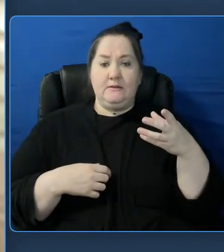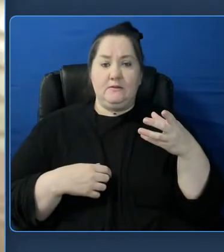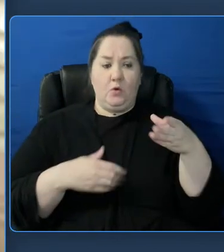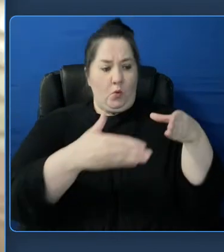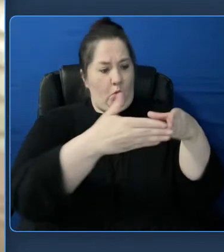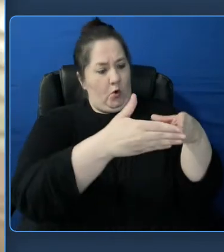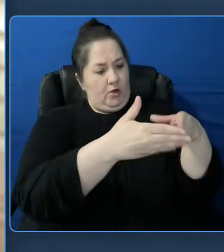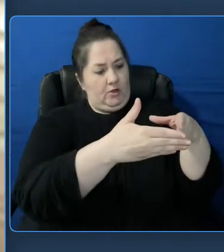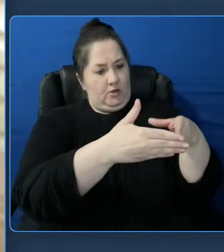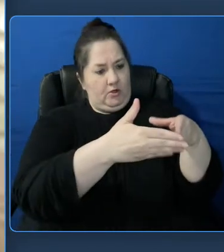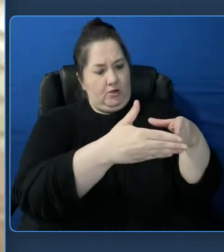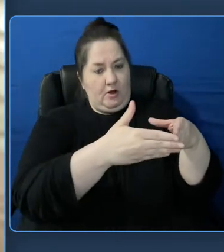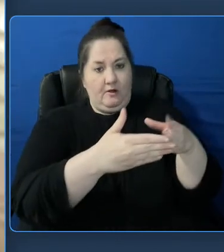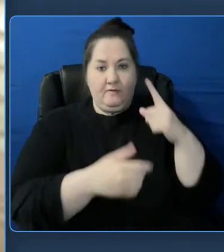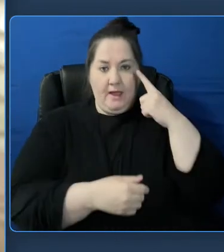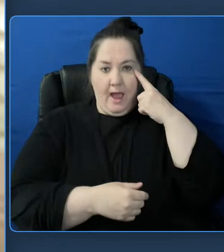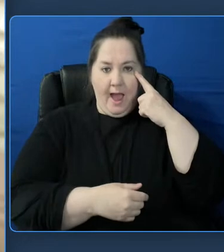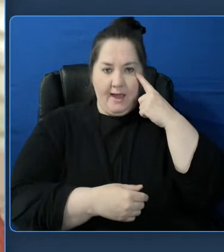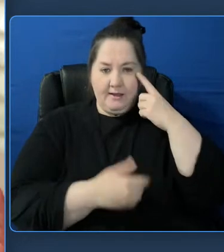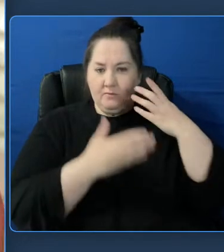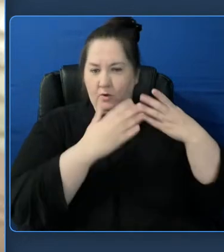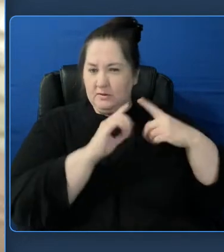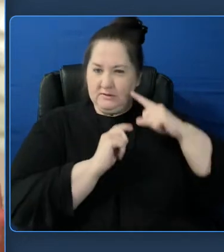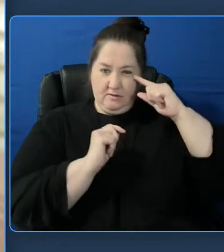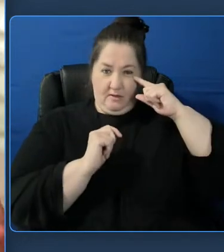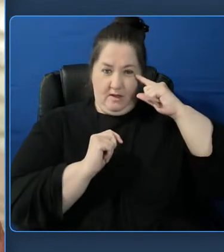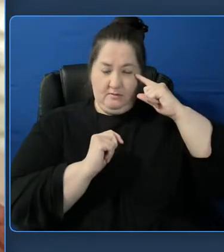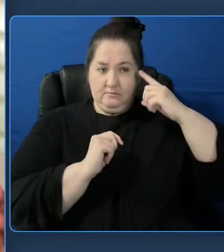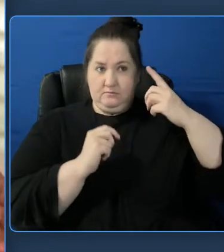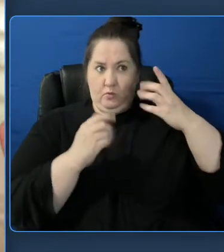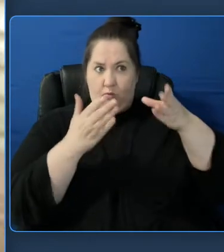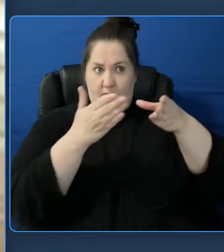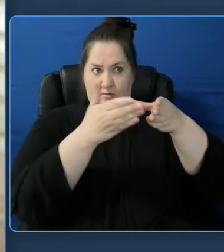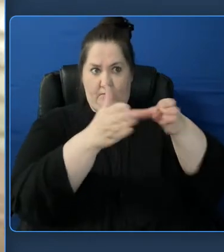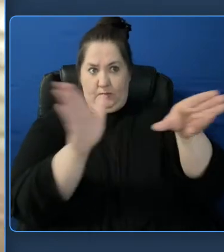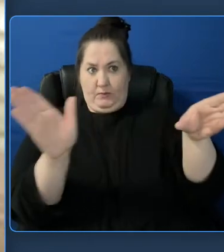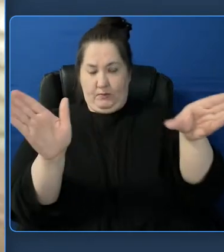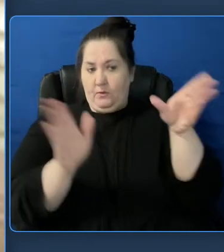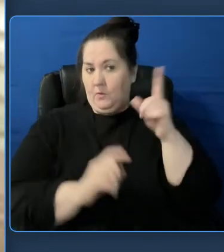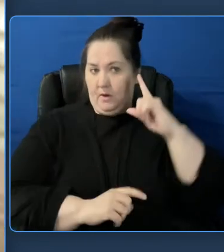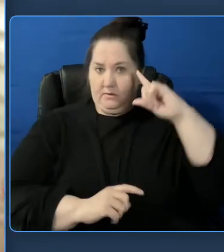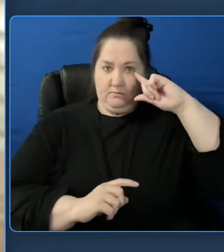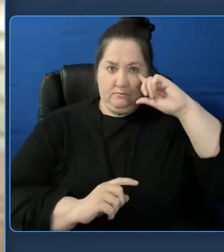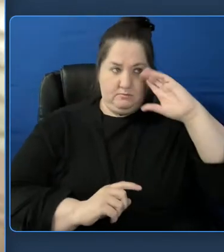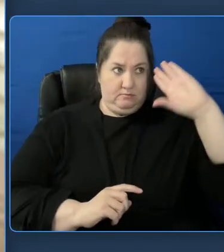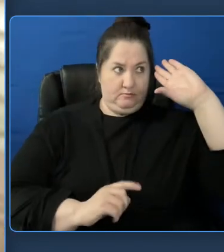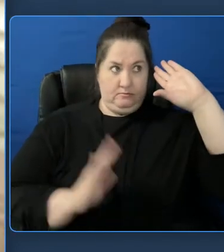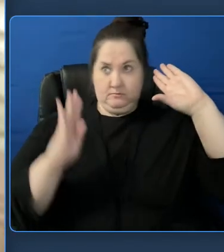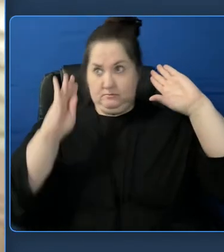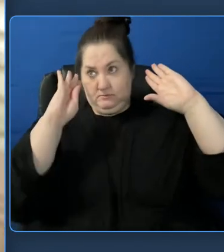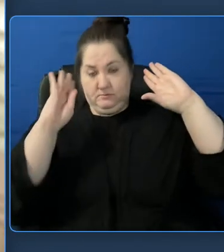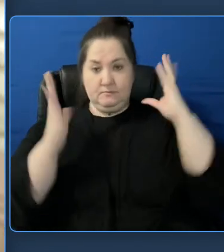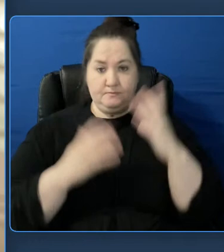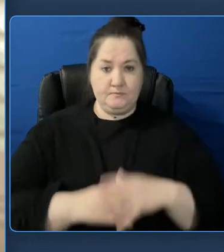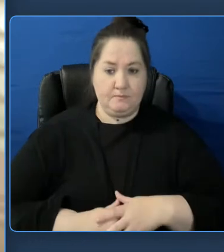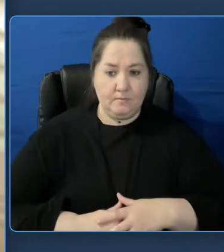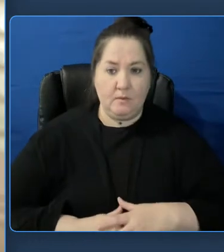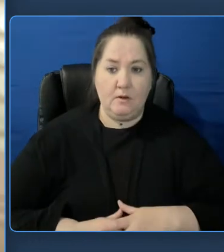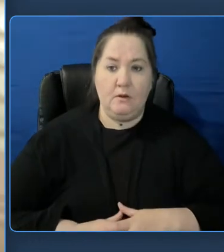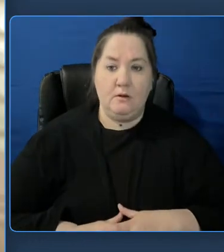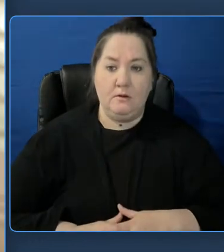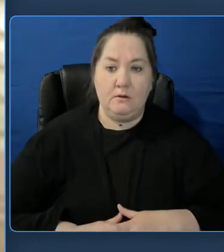the far corner of the far eye. That's what we're trying to get to when we move that wide shot out.